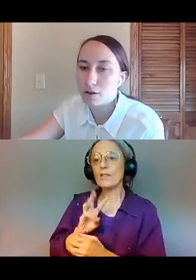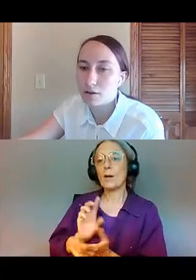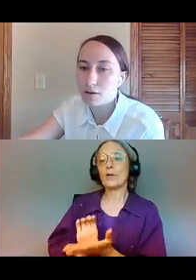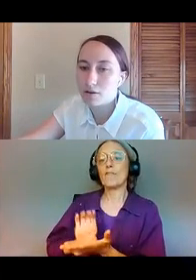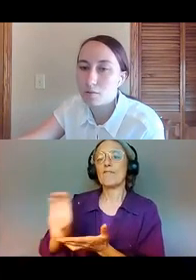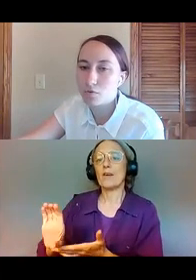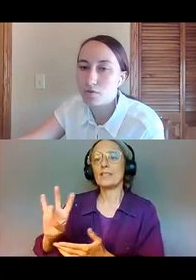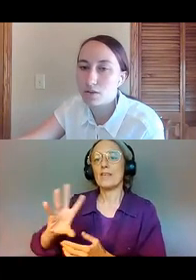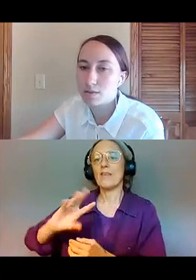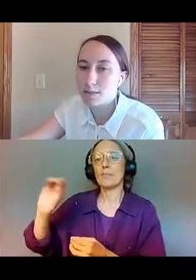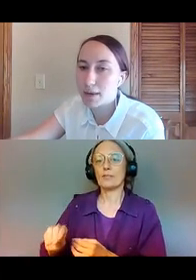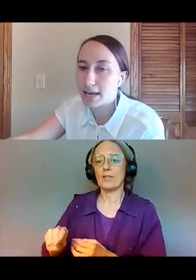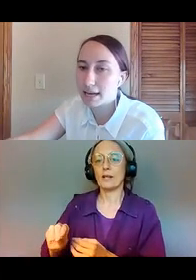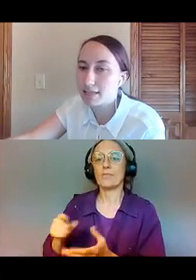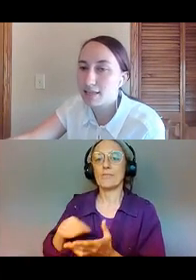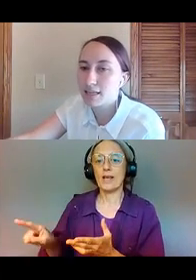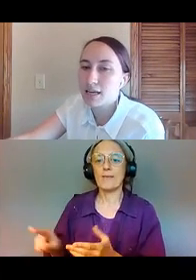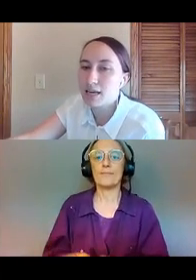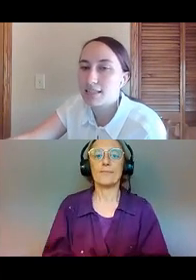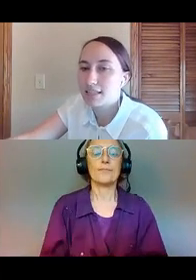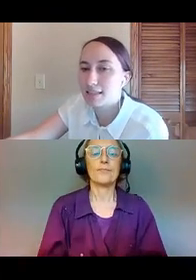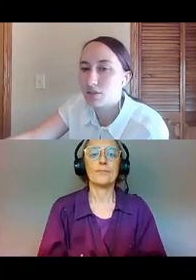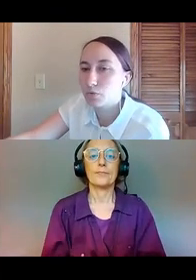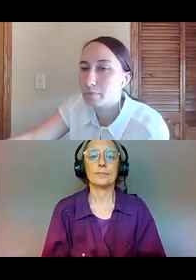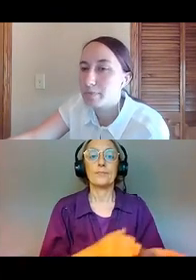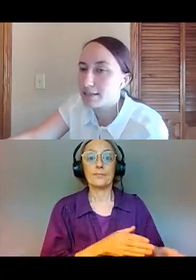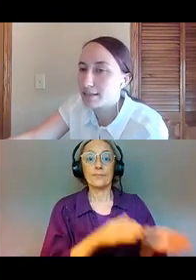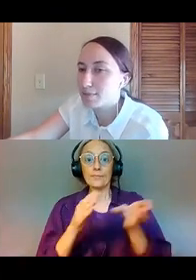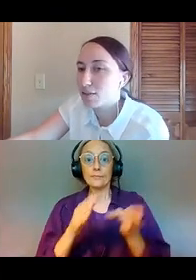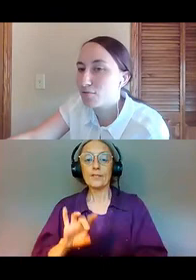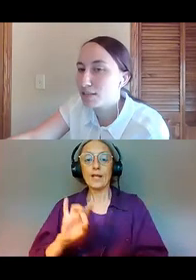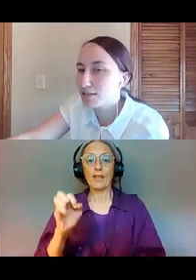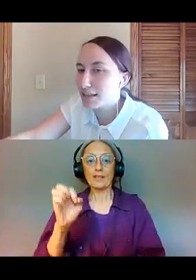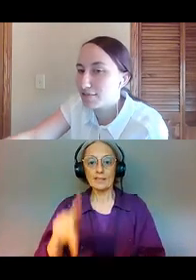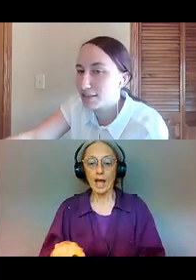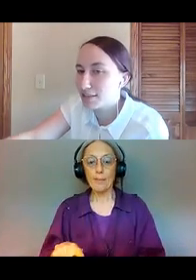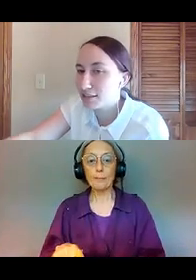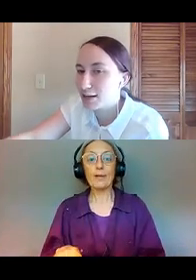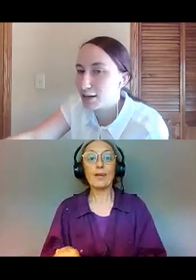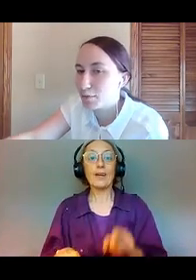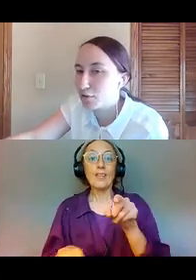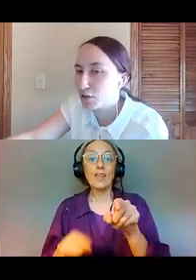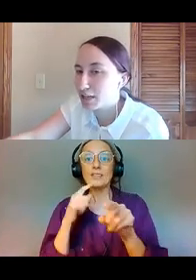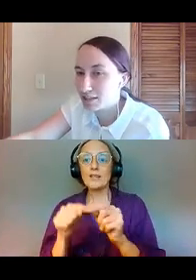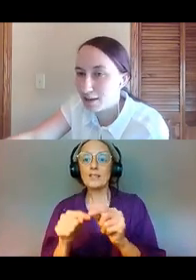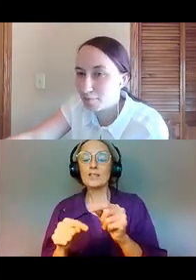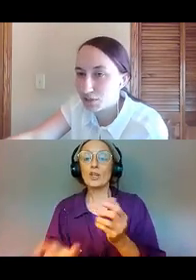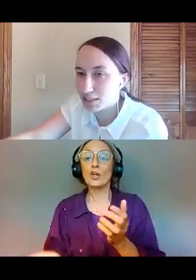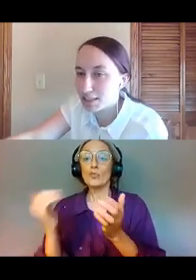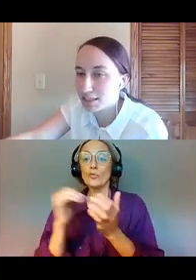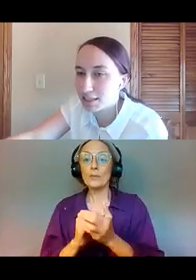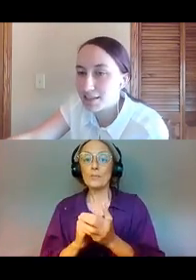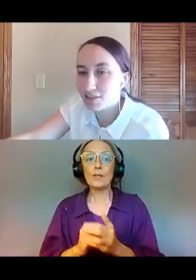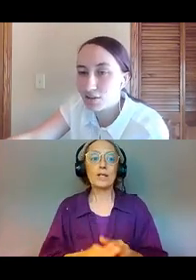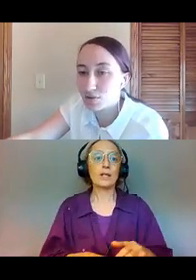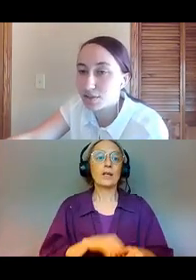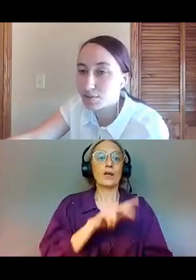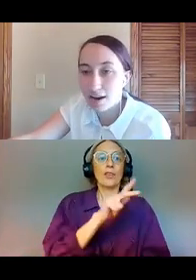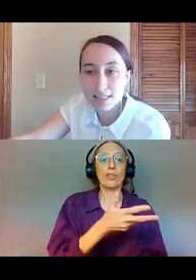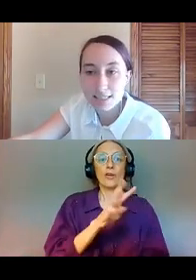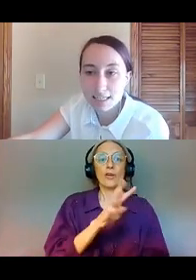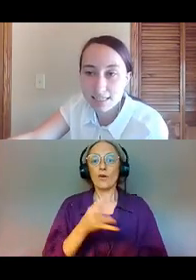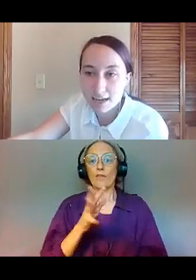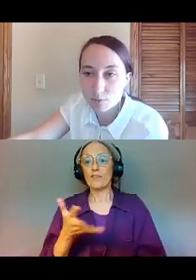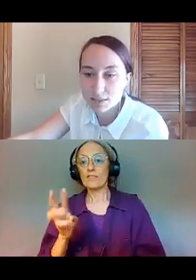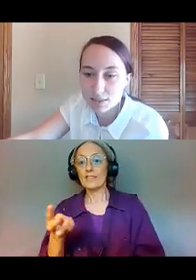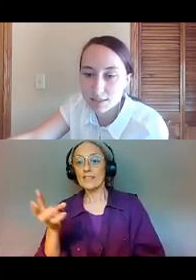And if we move on to step 8, it tells us to repeat steps 3 to 7 for each staff person. So since we